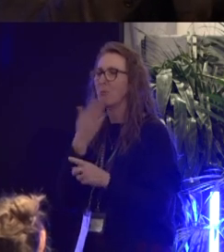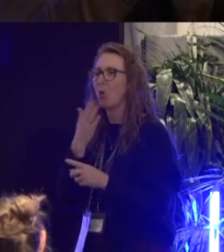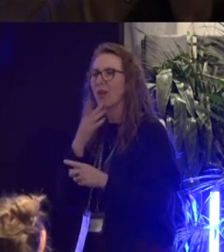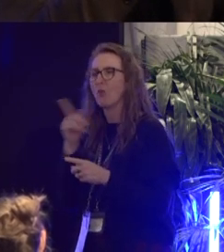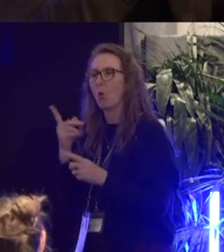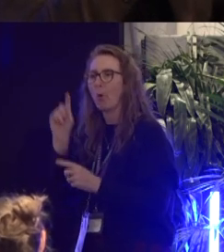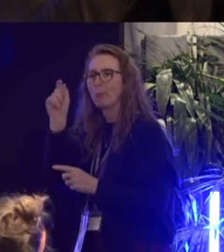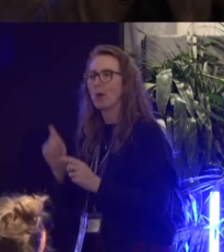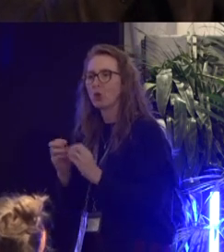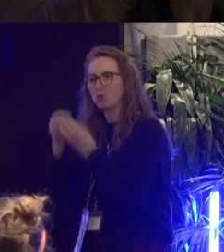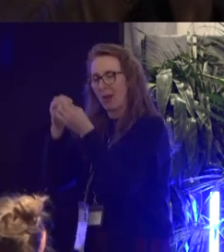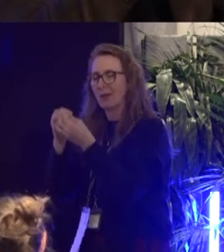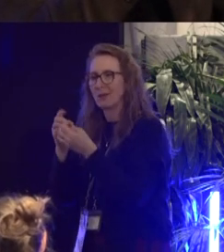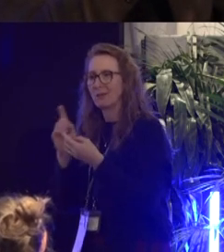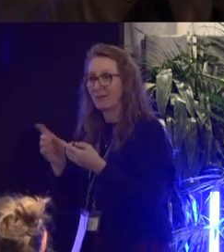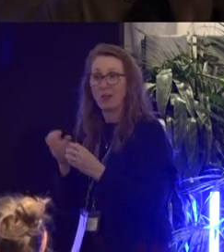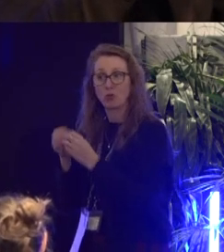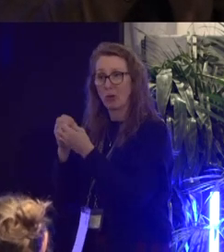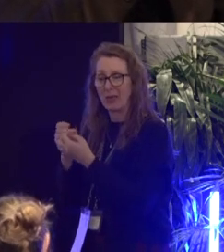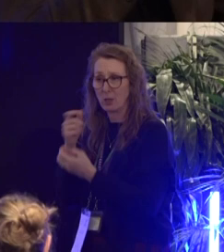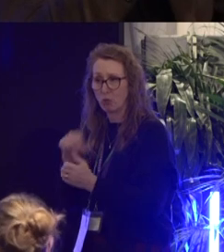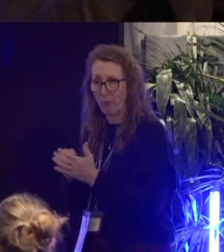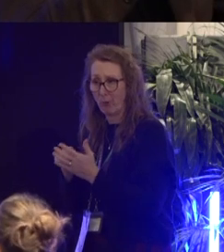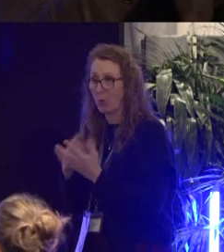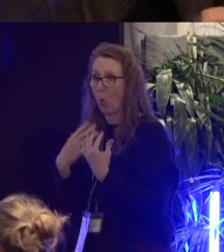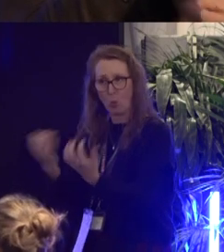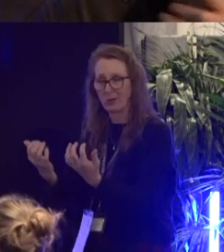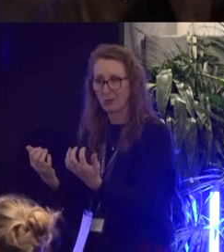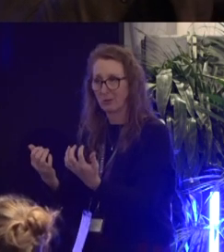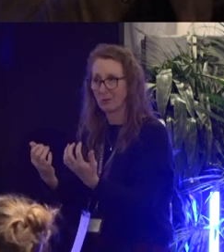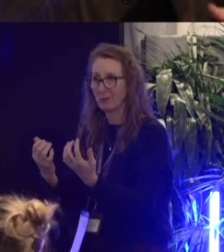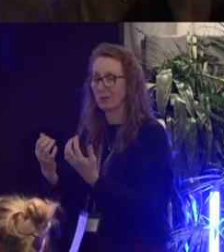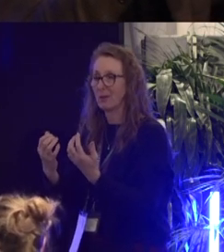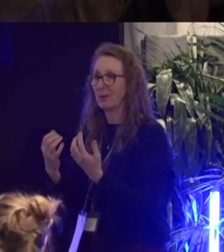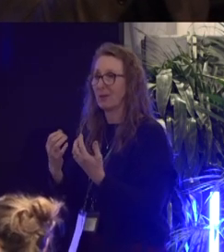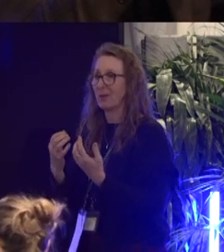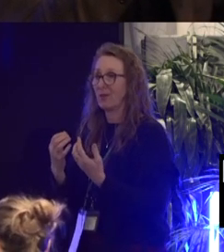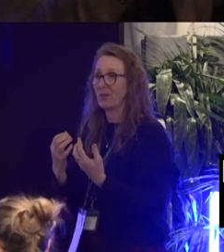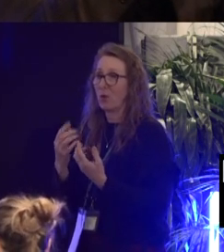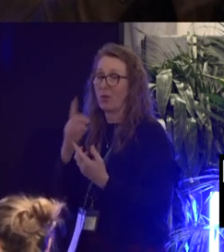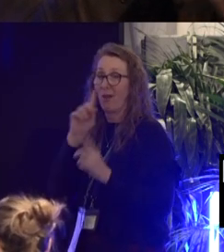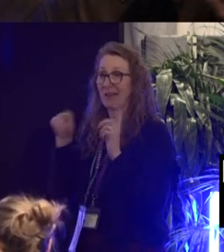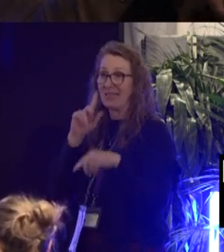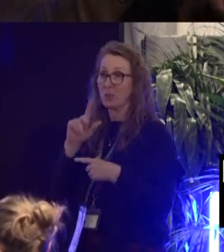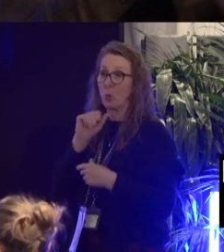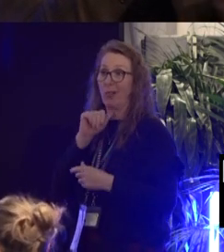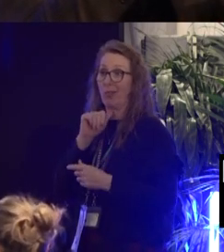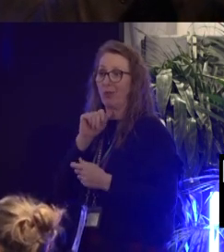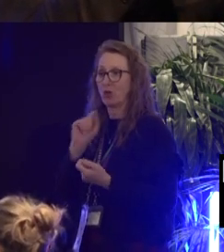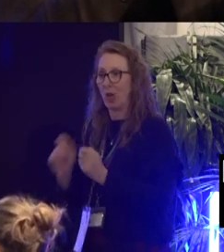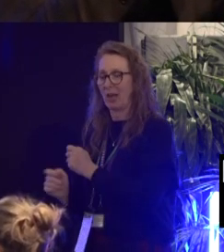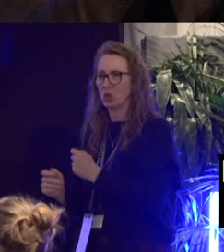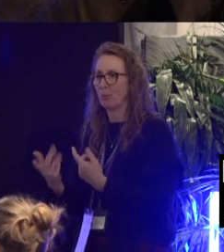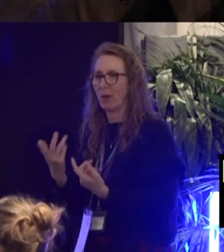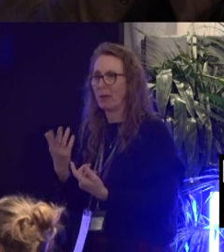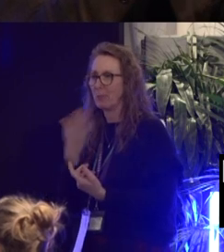And that's the creator's problem, not the audience's problem. And the creator sometimes needs to sort of dig what they do or change, but it just because it's